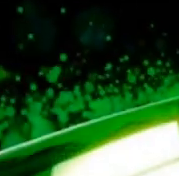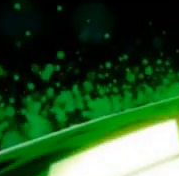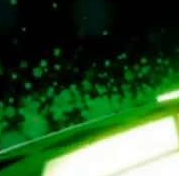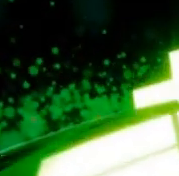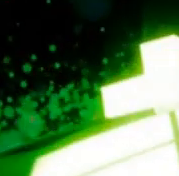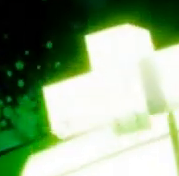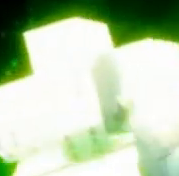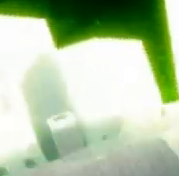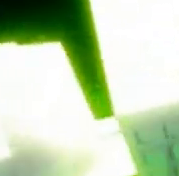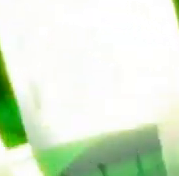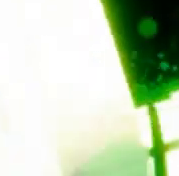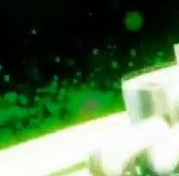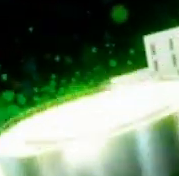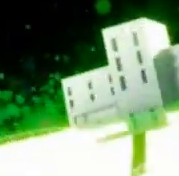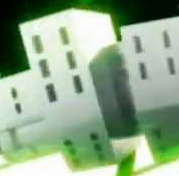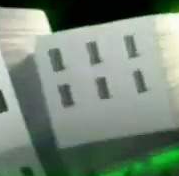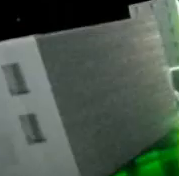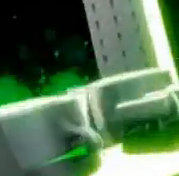more.